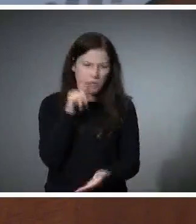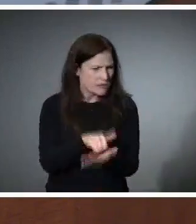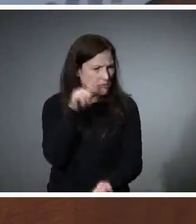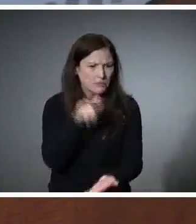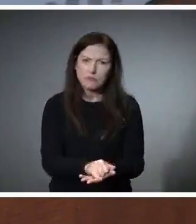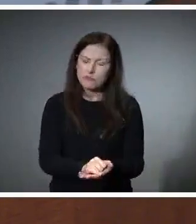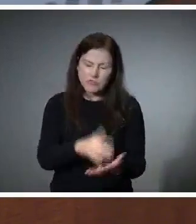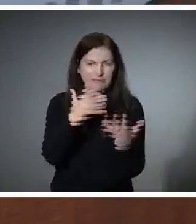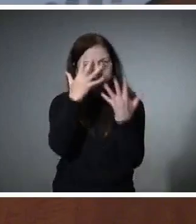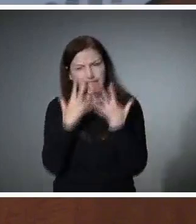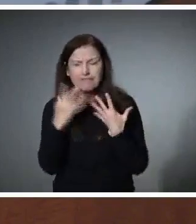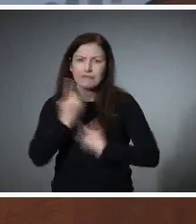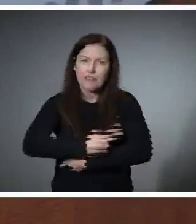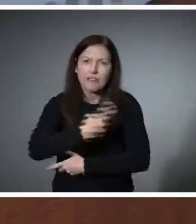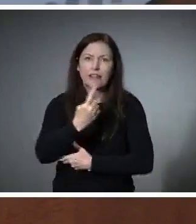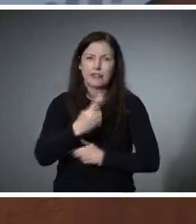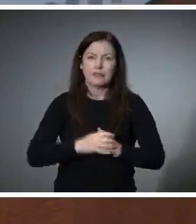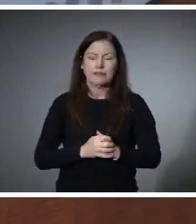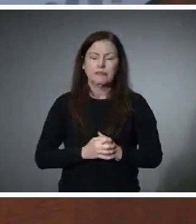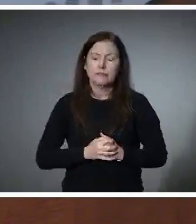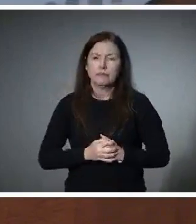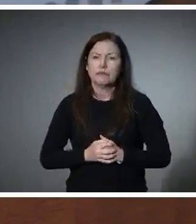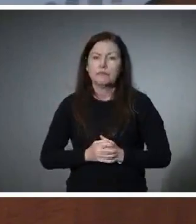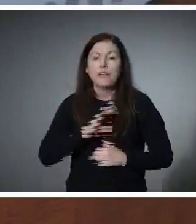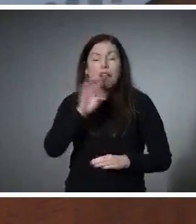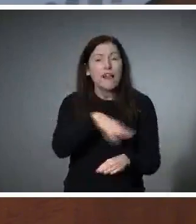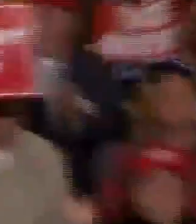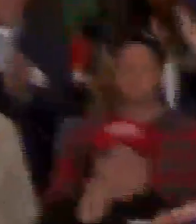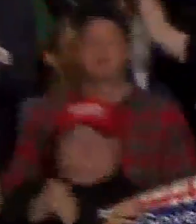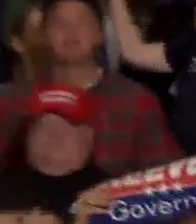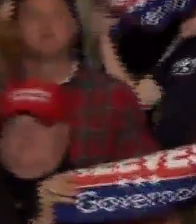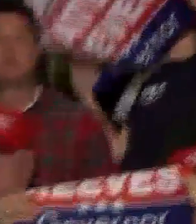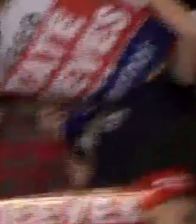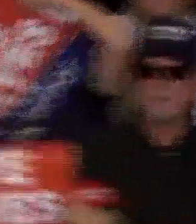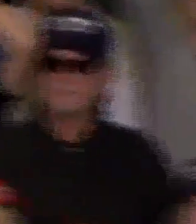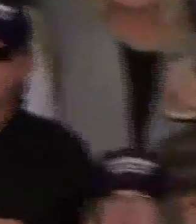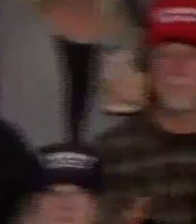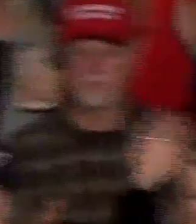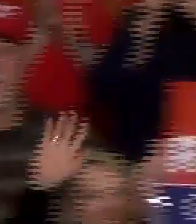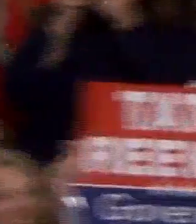It was a sad day in our nation's history.